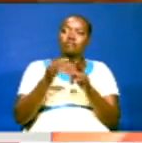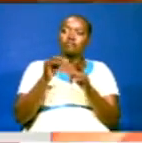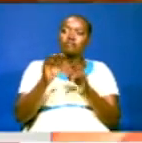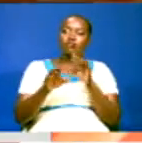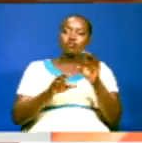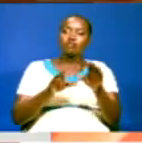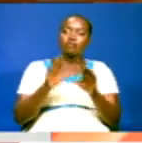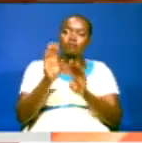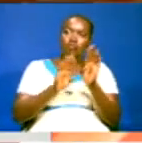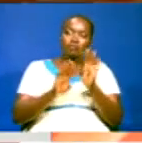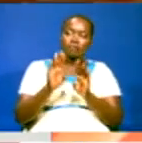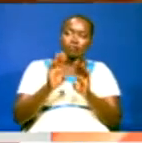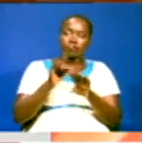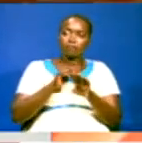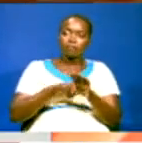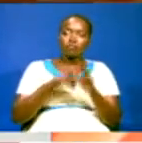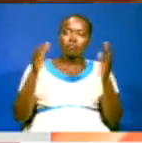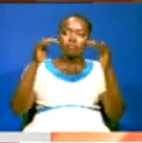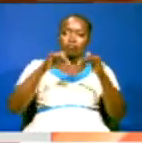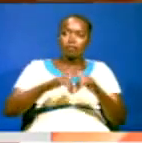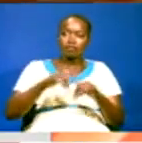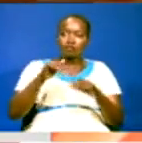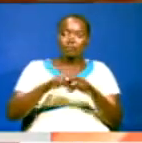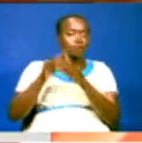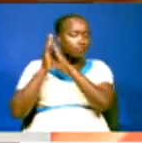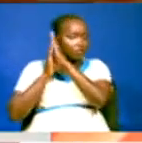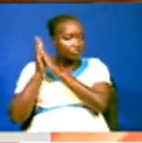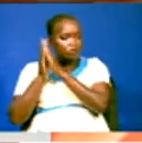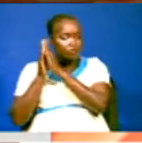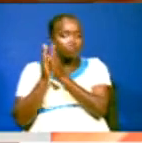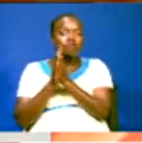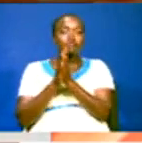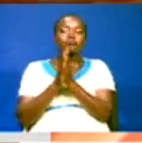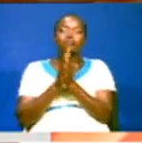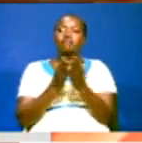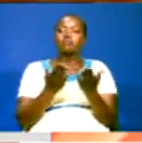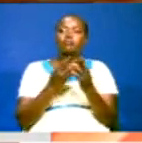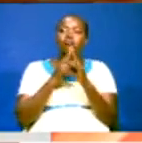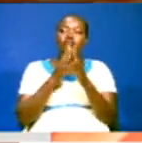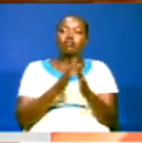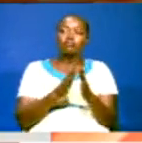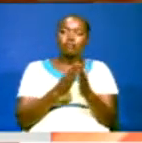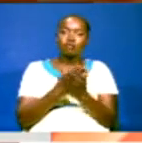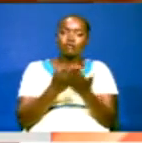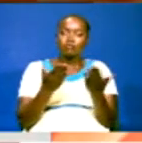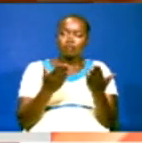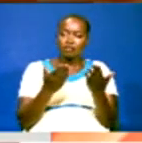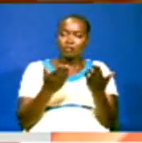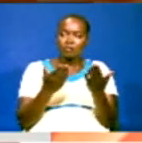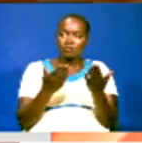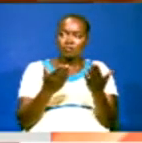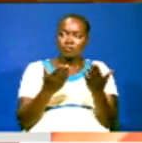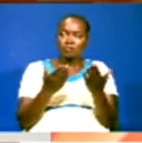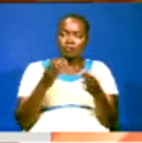her conduct during a conference in Jamaica. My colleague Kevin Washira is on that bit. Be sure to catch up